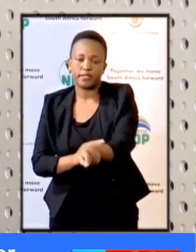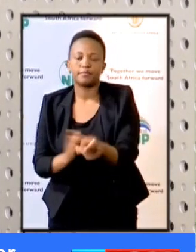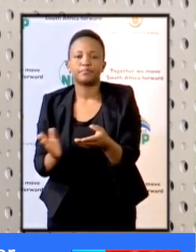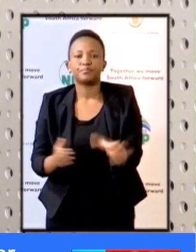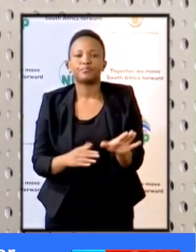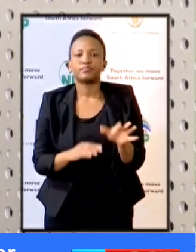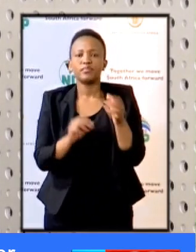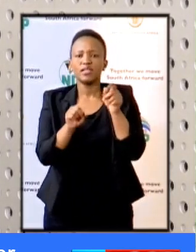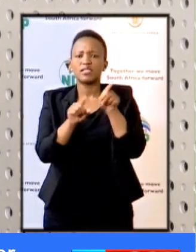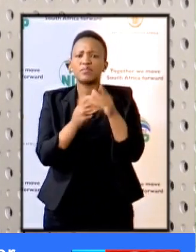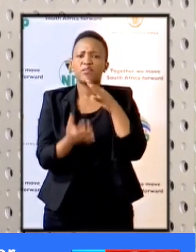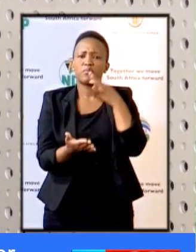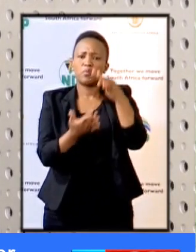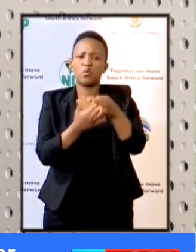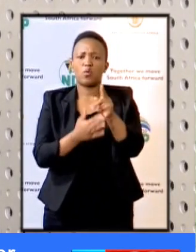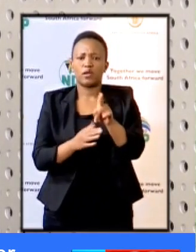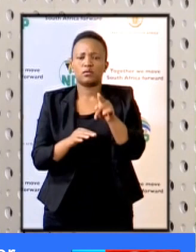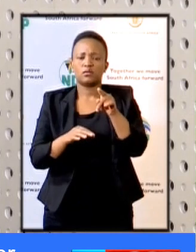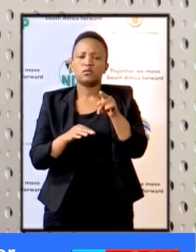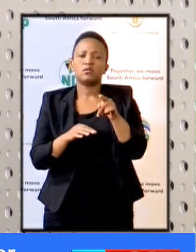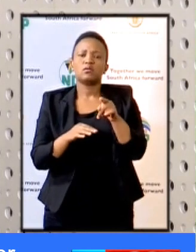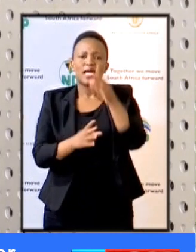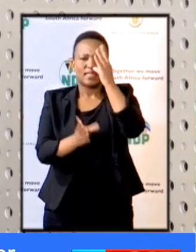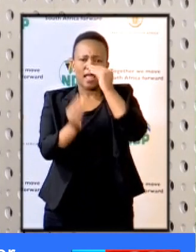that learners and teachers will be